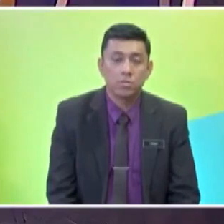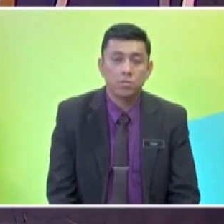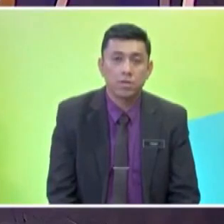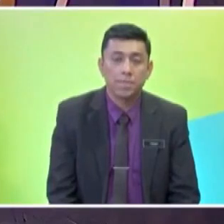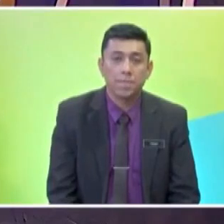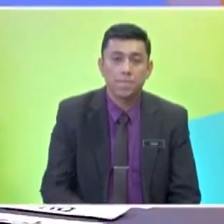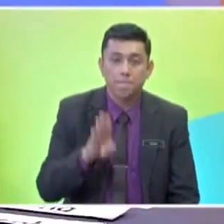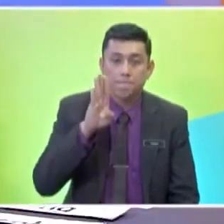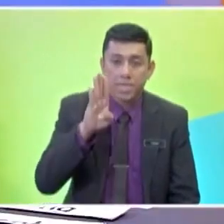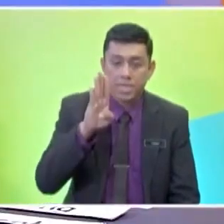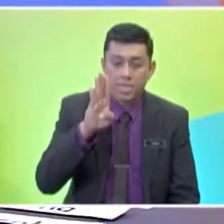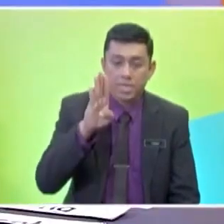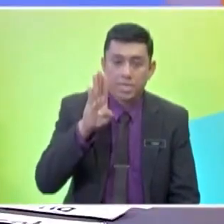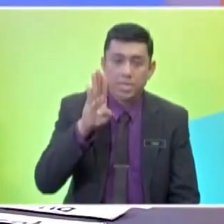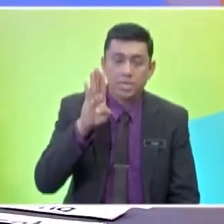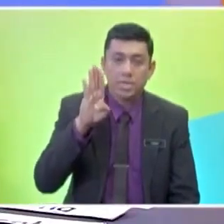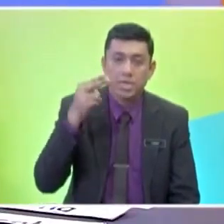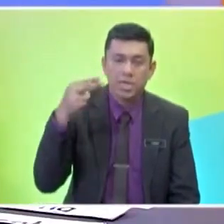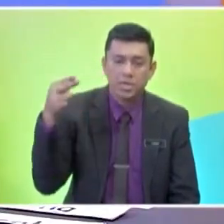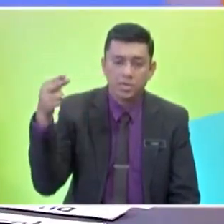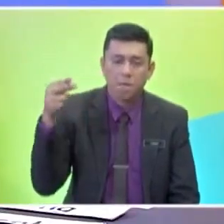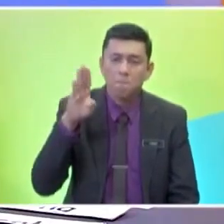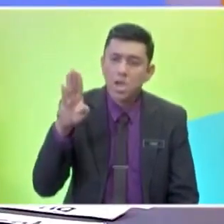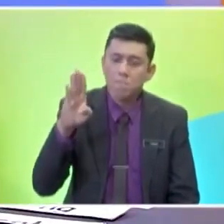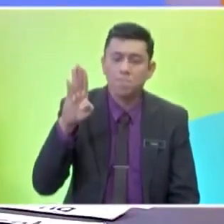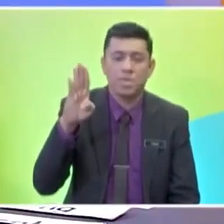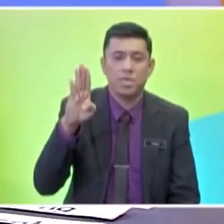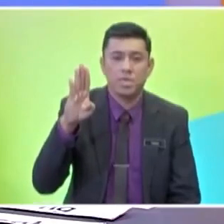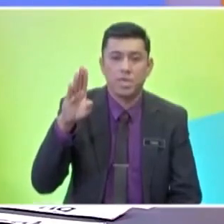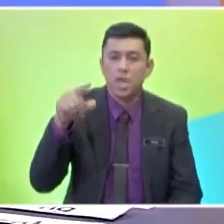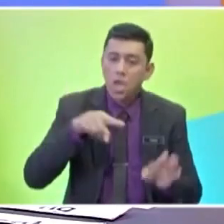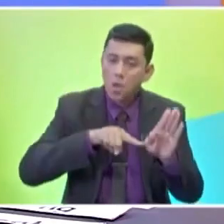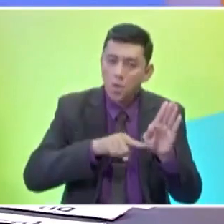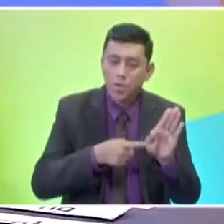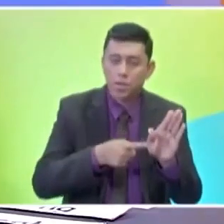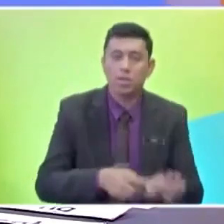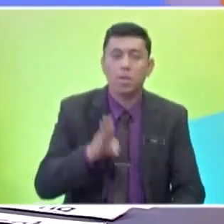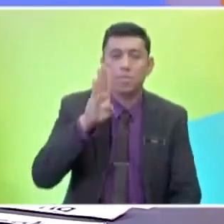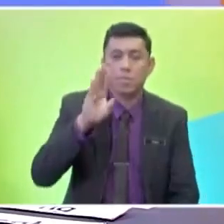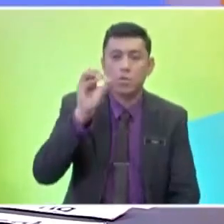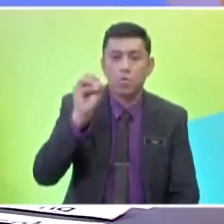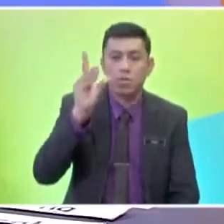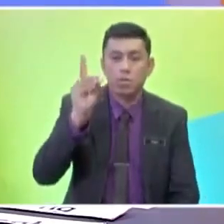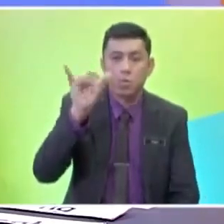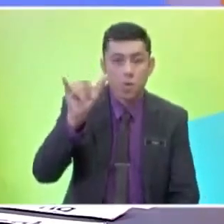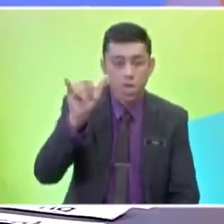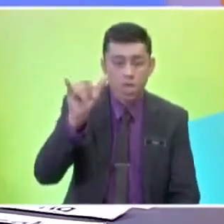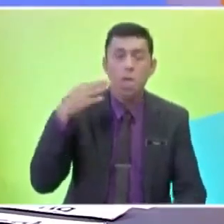B. B. So it starts with the letter B. B. Okay, B, B, B-O-D-Y, body.